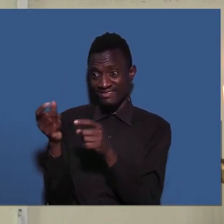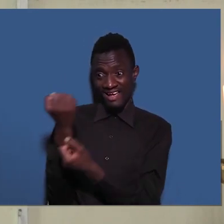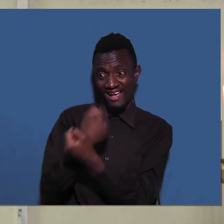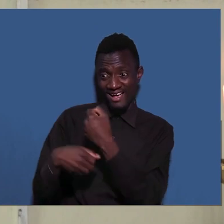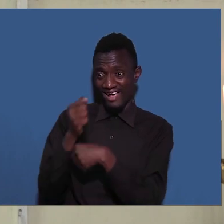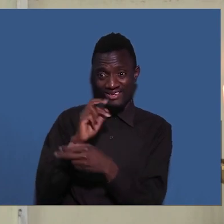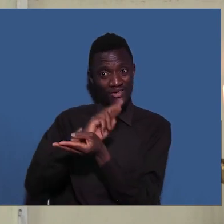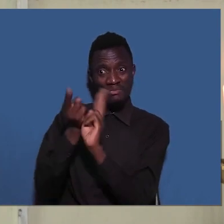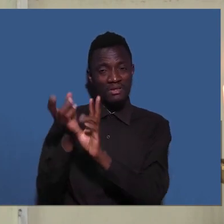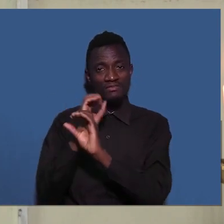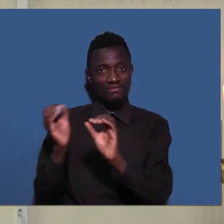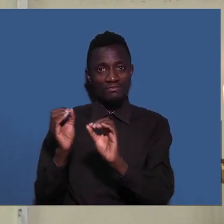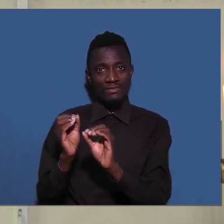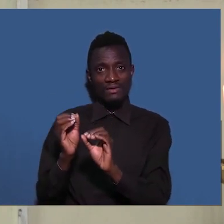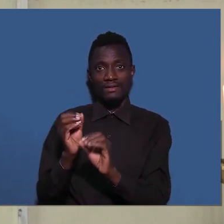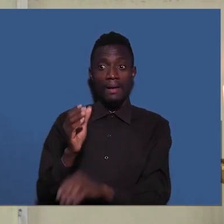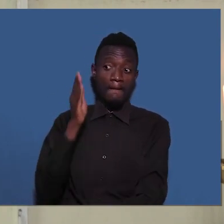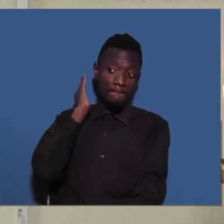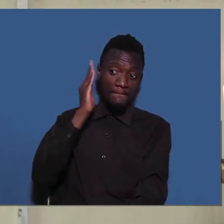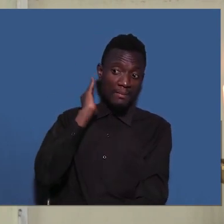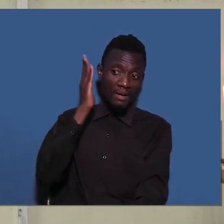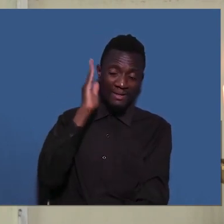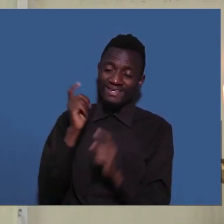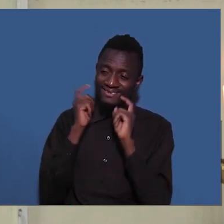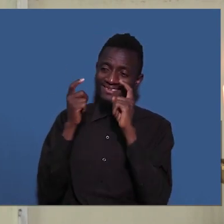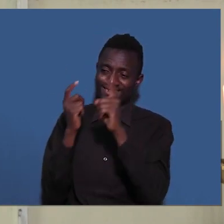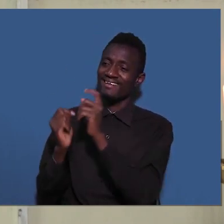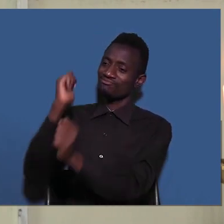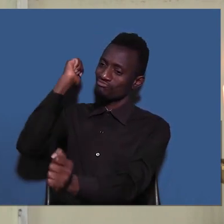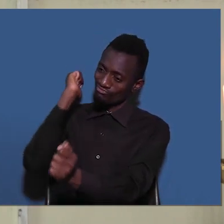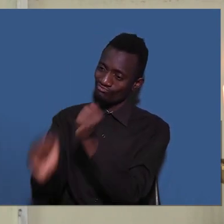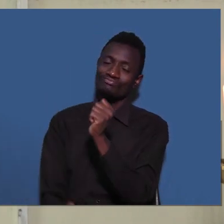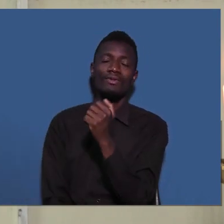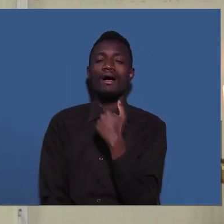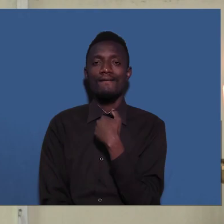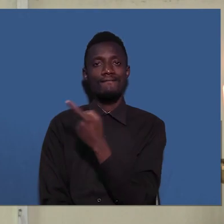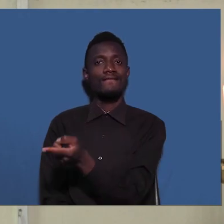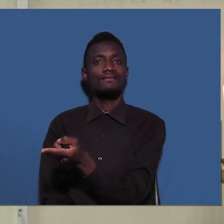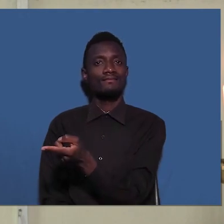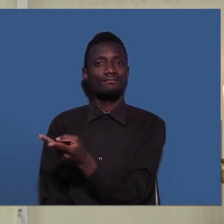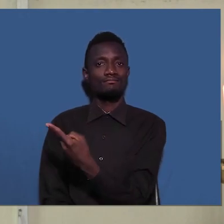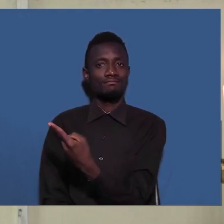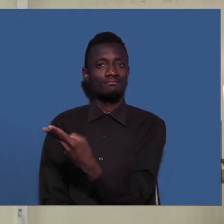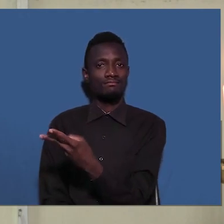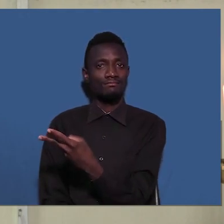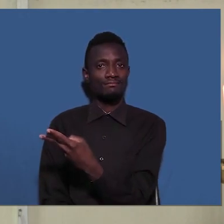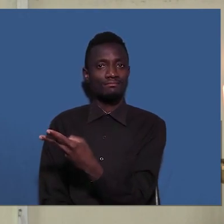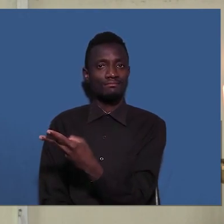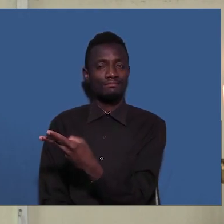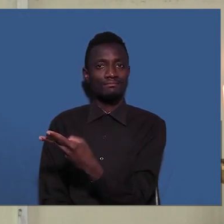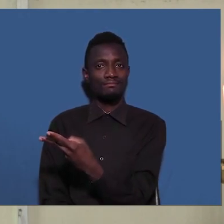sin as it was. Is this all you have sold the